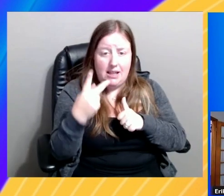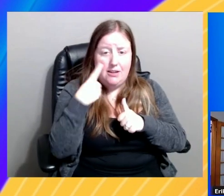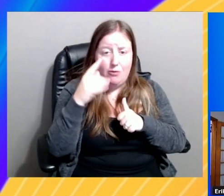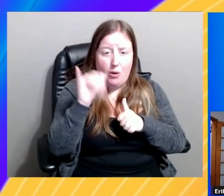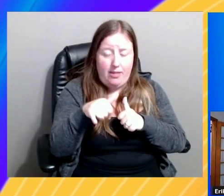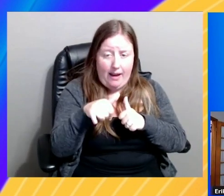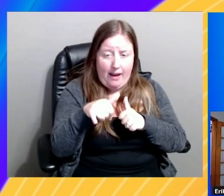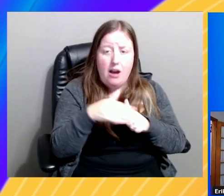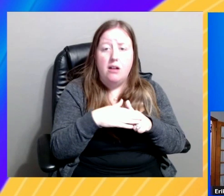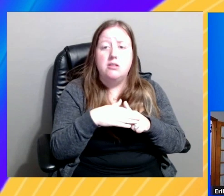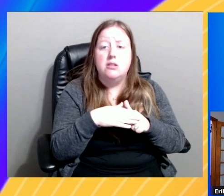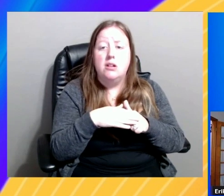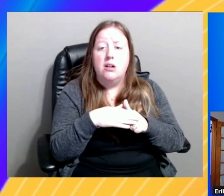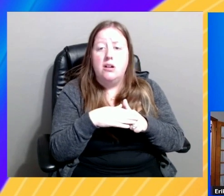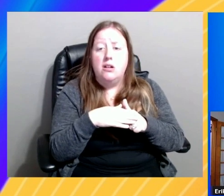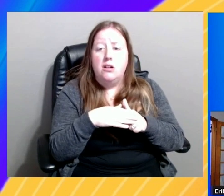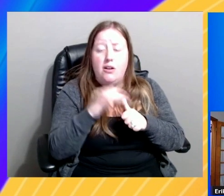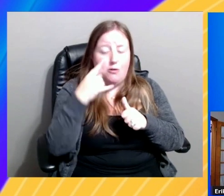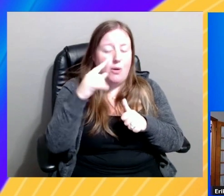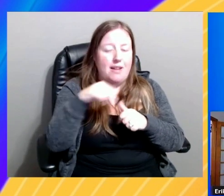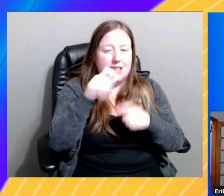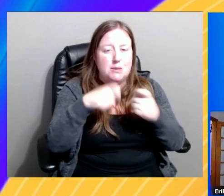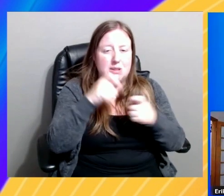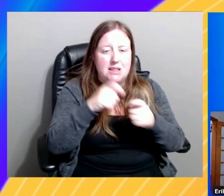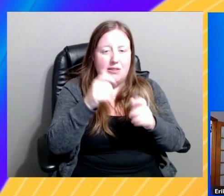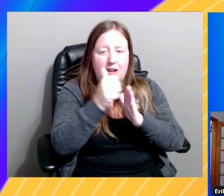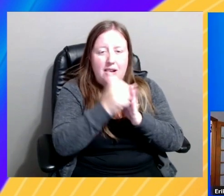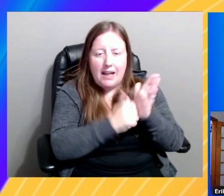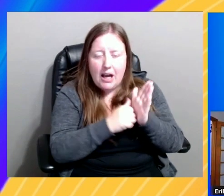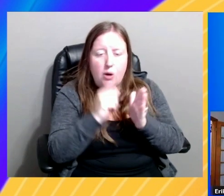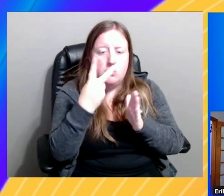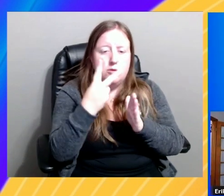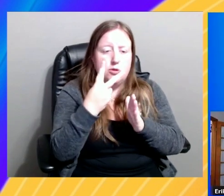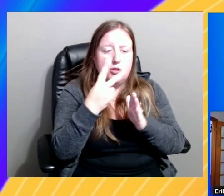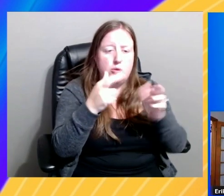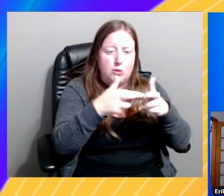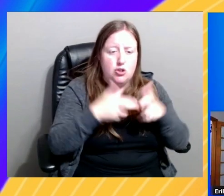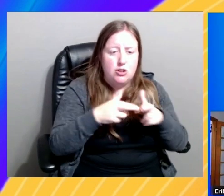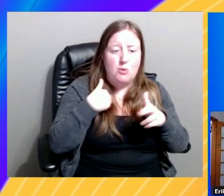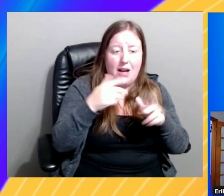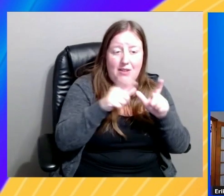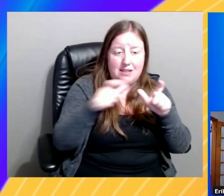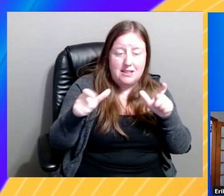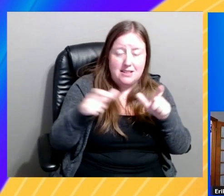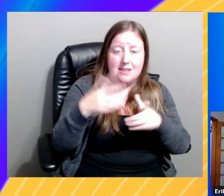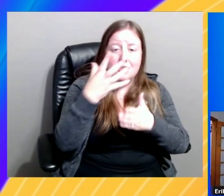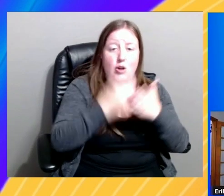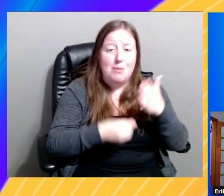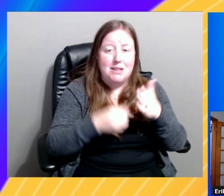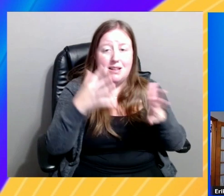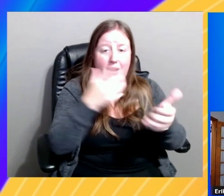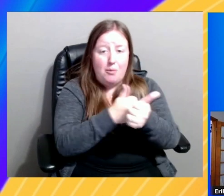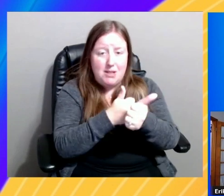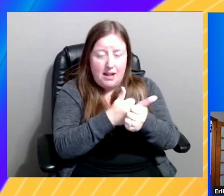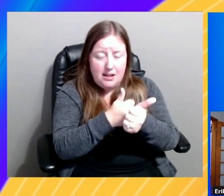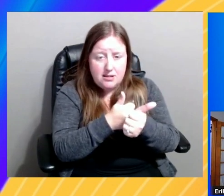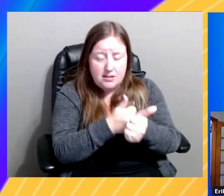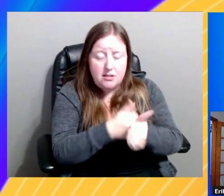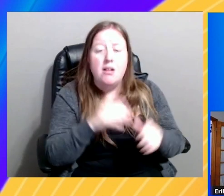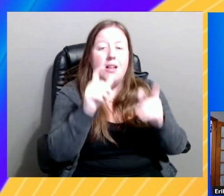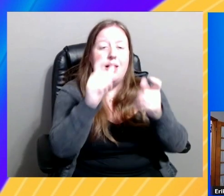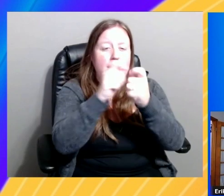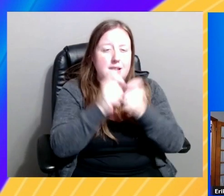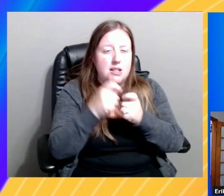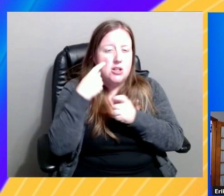this particular account, across 2 different regions, there are some instances that are missing updates. I can see details about those updates as